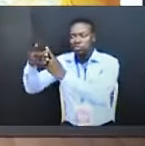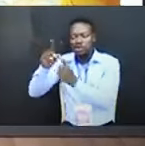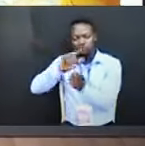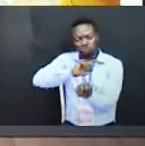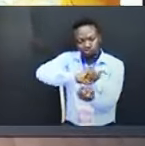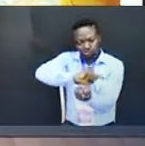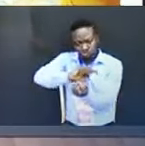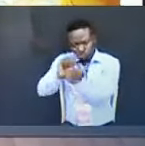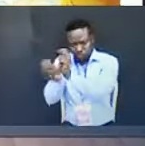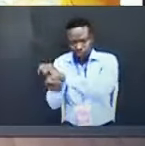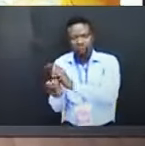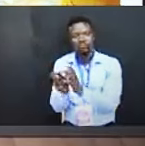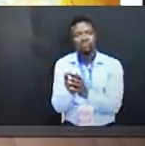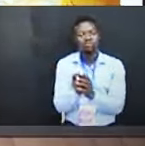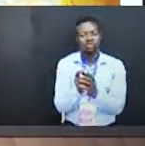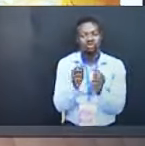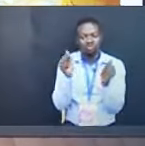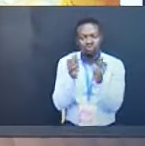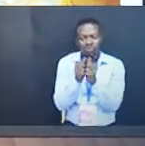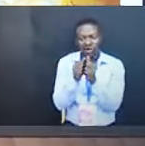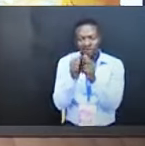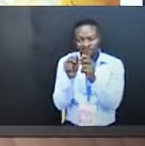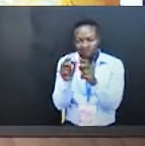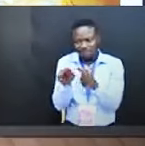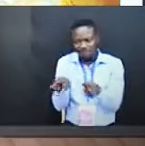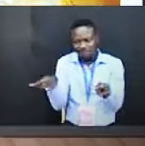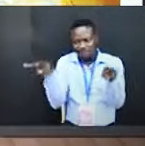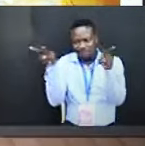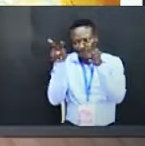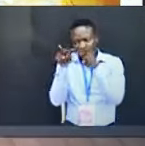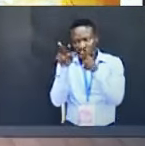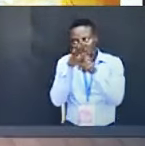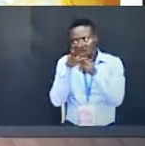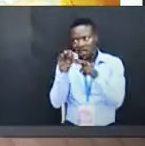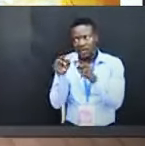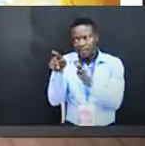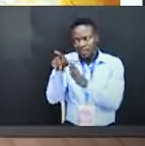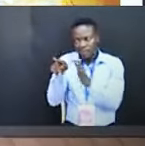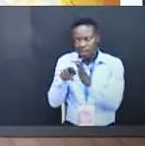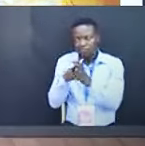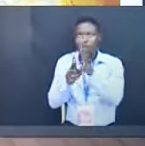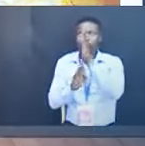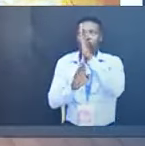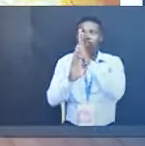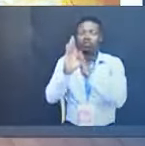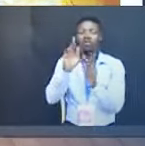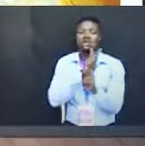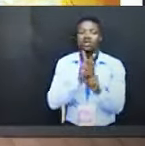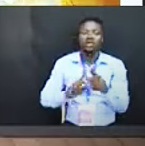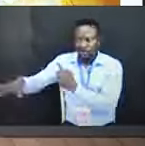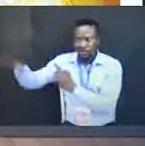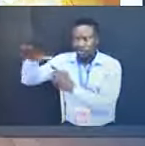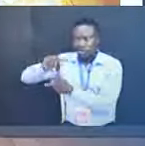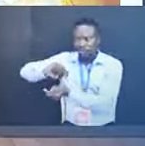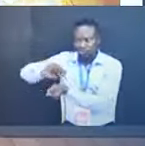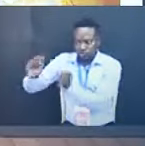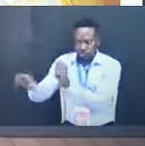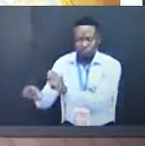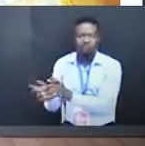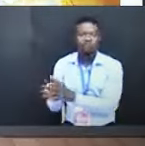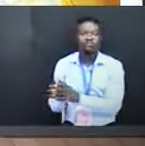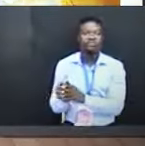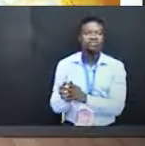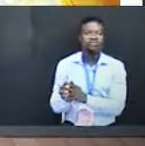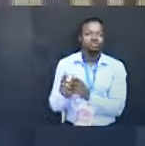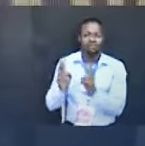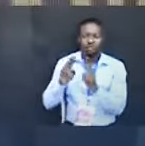society with values and principles of the kingdom of God. So we are aiming at transforming society. To really